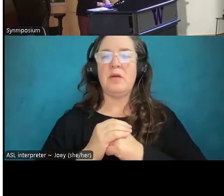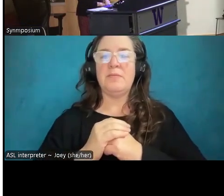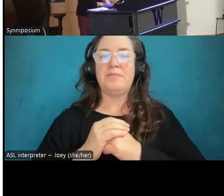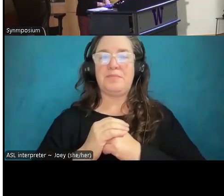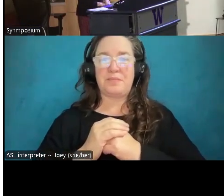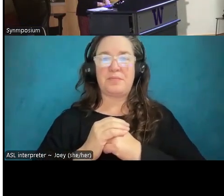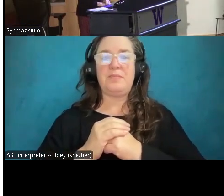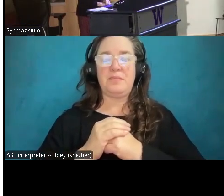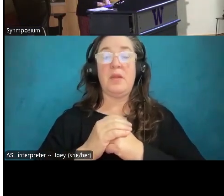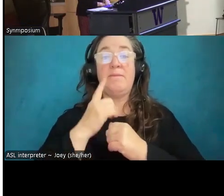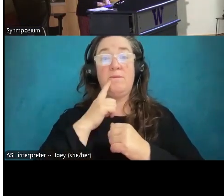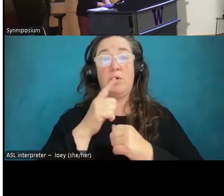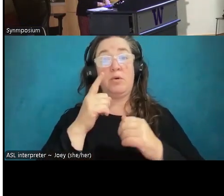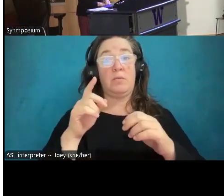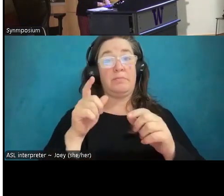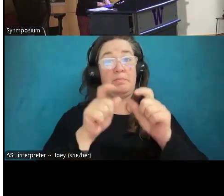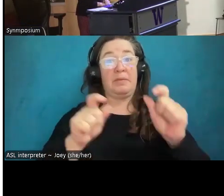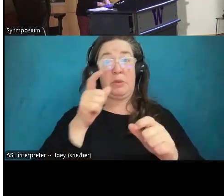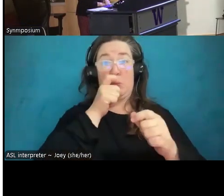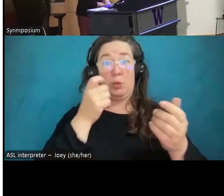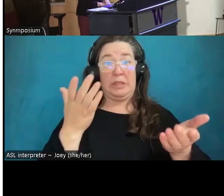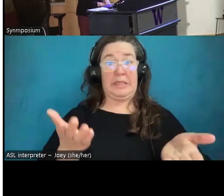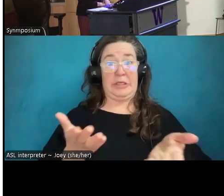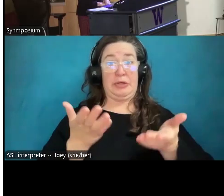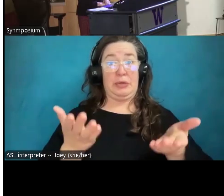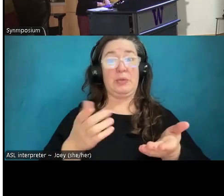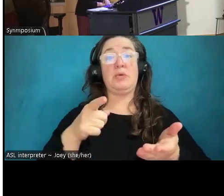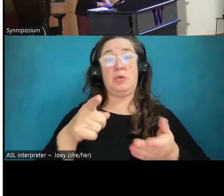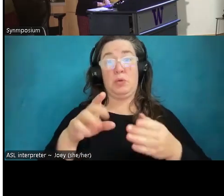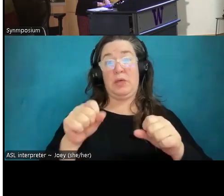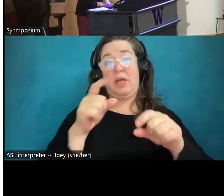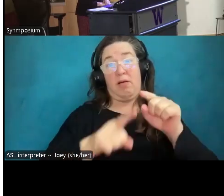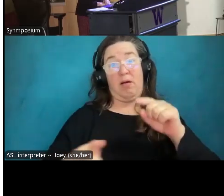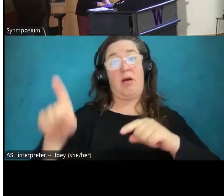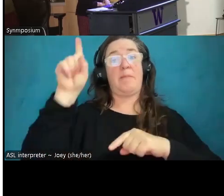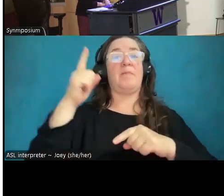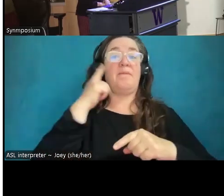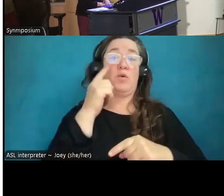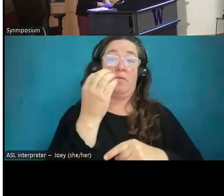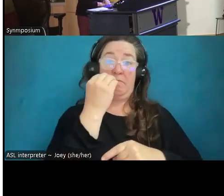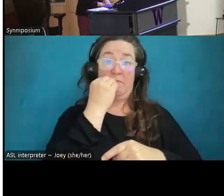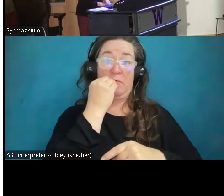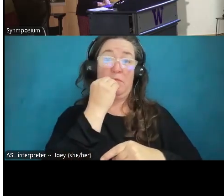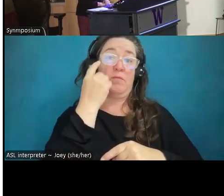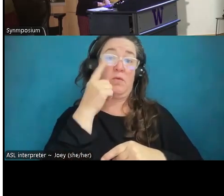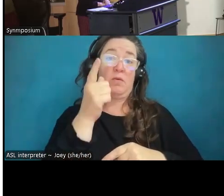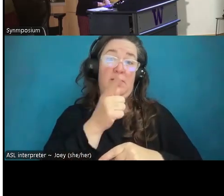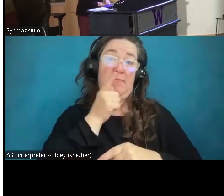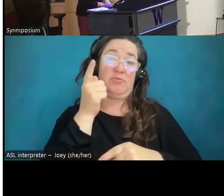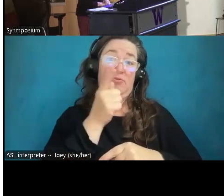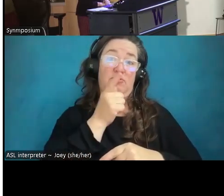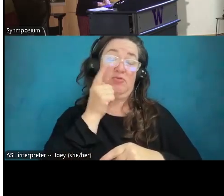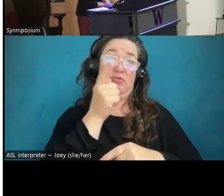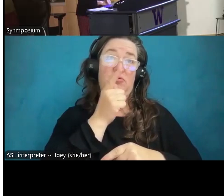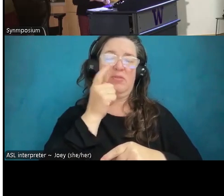behind us. We will limit our eating to the designated eating areas noted by the signage, and then